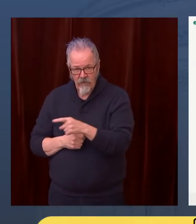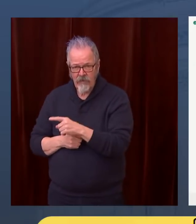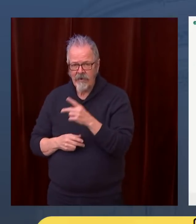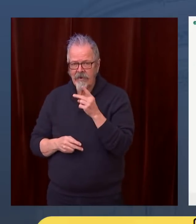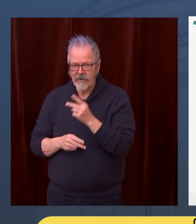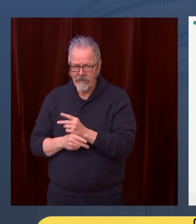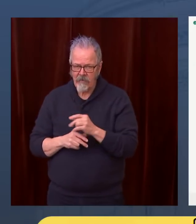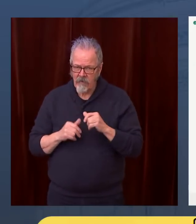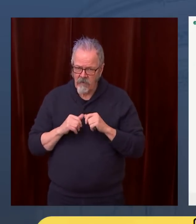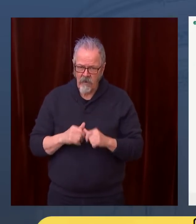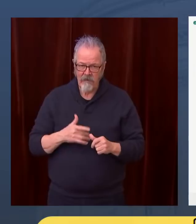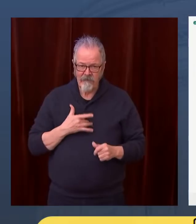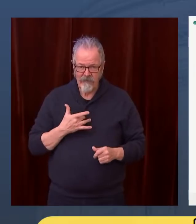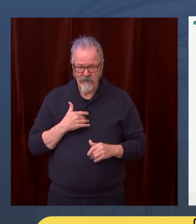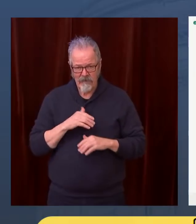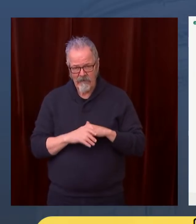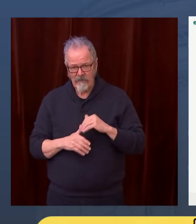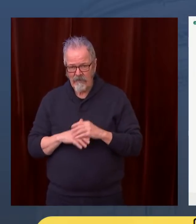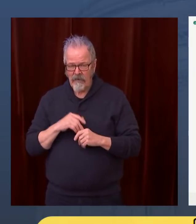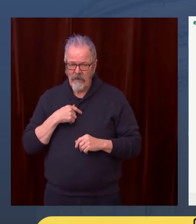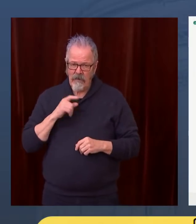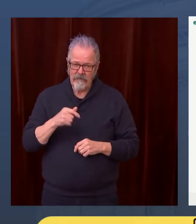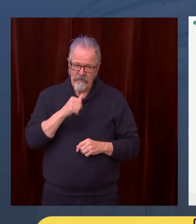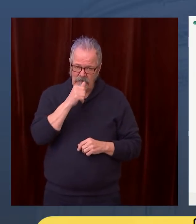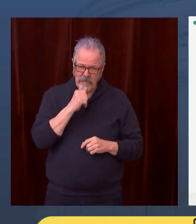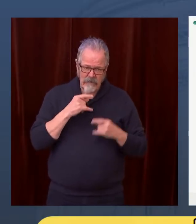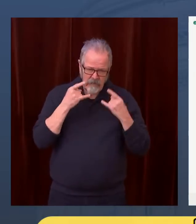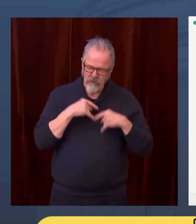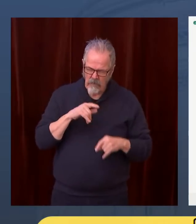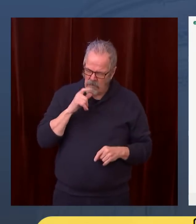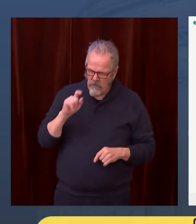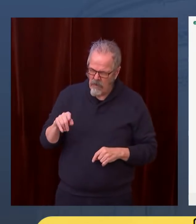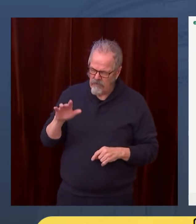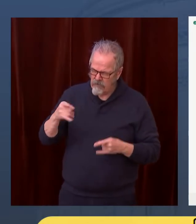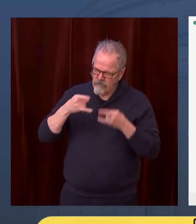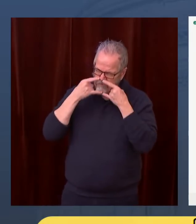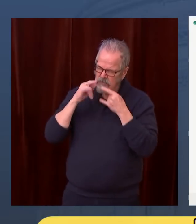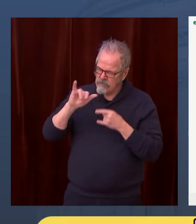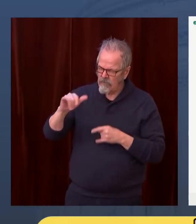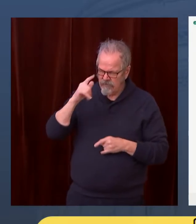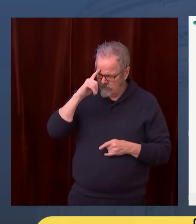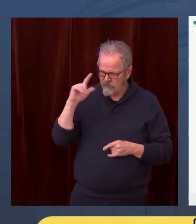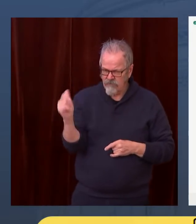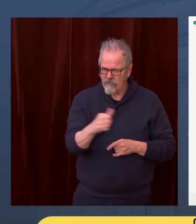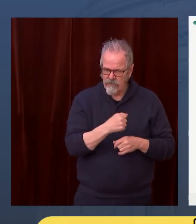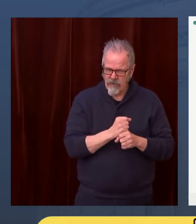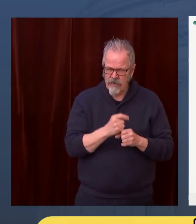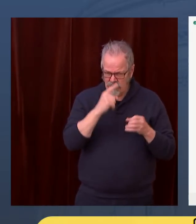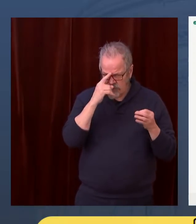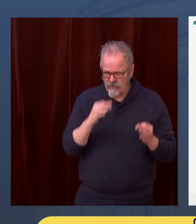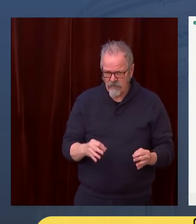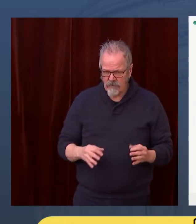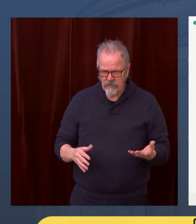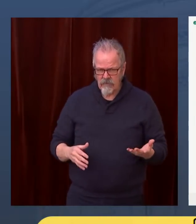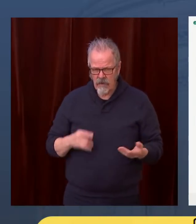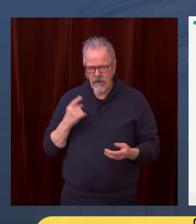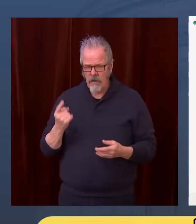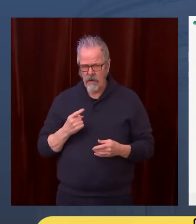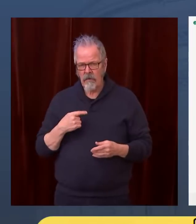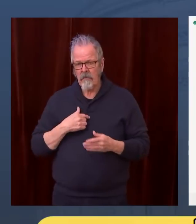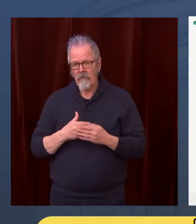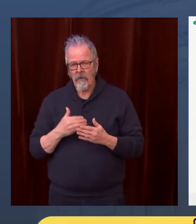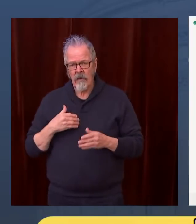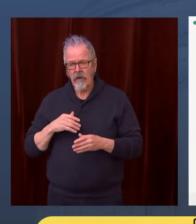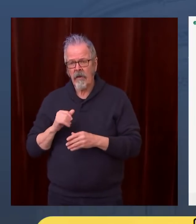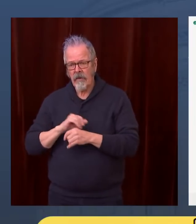feel comfortable with. We never stopped talking about hand hygiene in schools, for example, even pre-pandemic. We're going to keep talking about that. And obviously, a lot of students